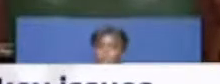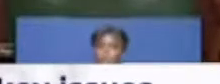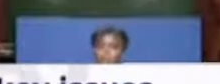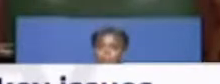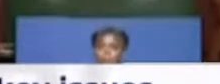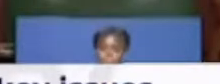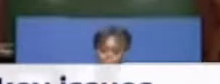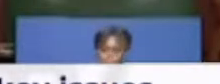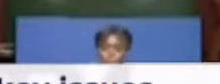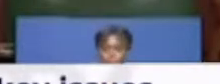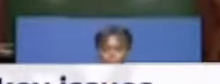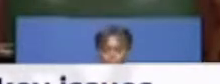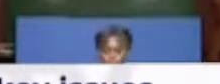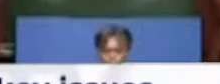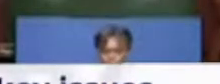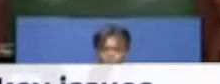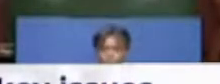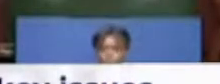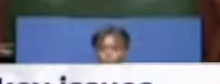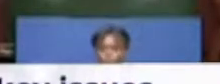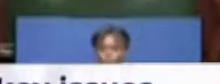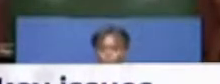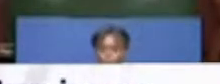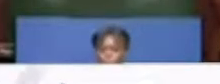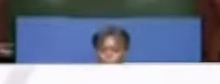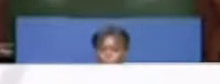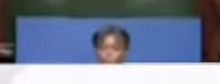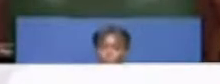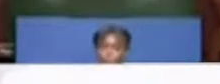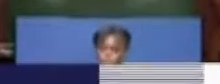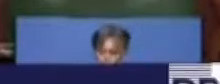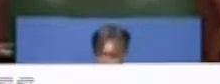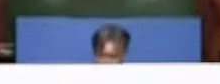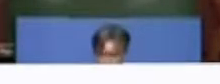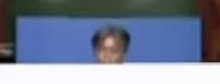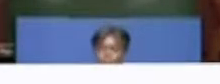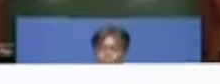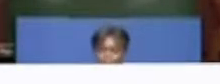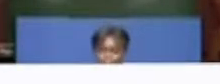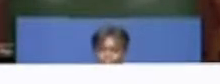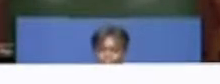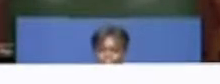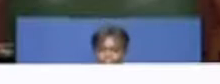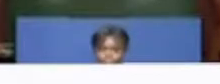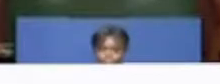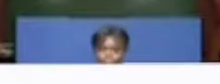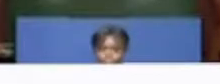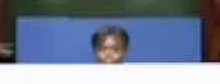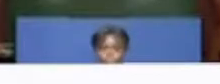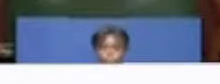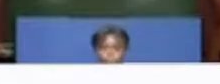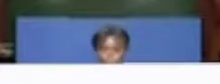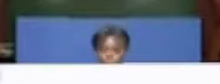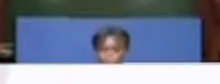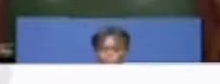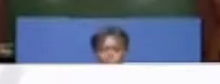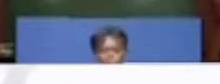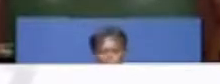been done to liberate our people from fear, yet very little has been spoken about